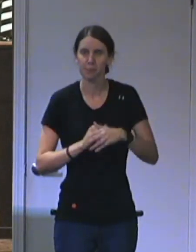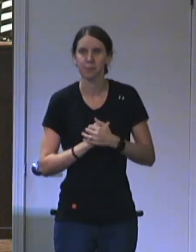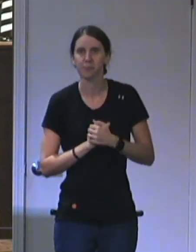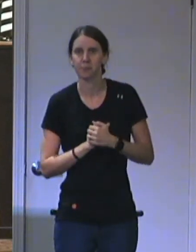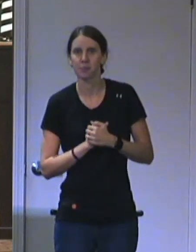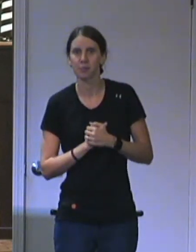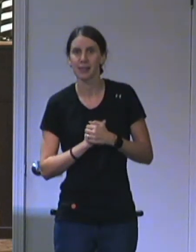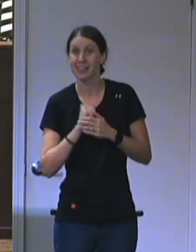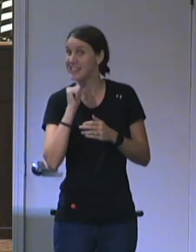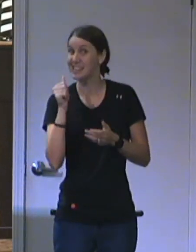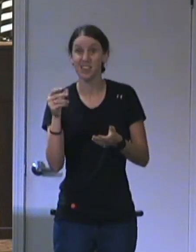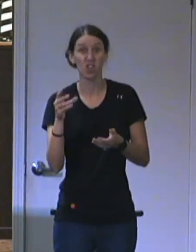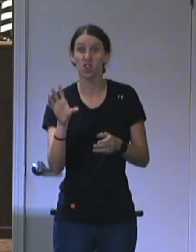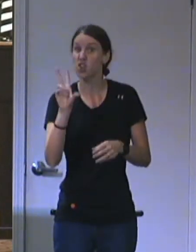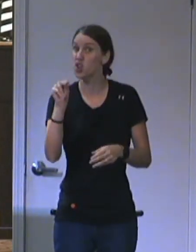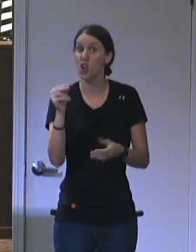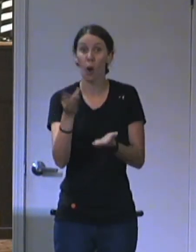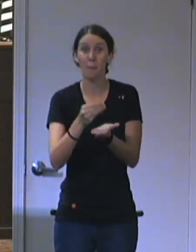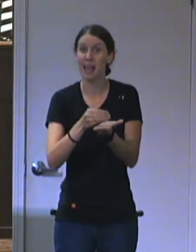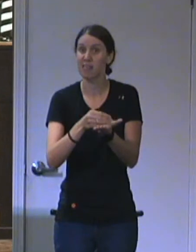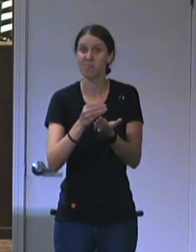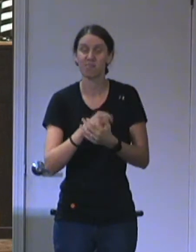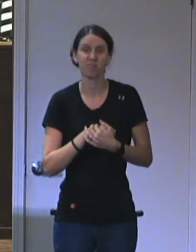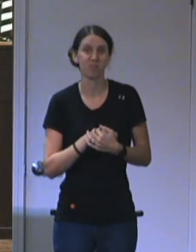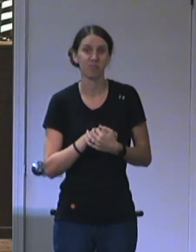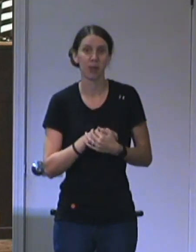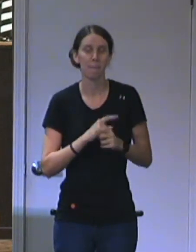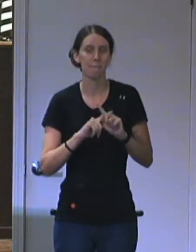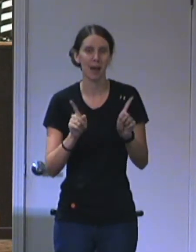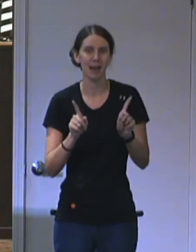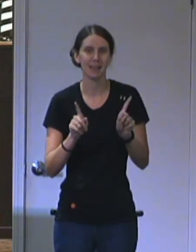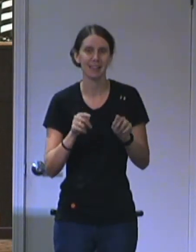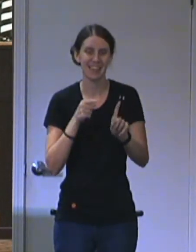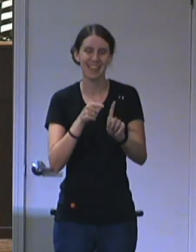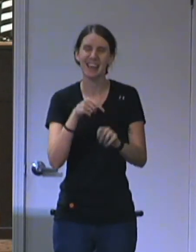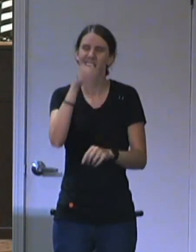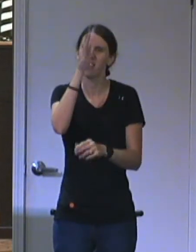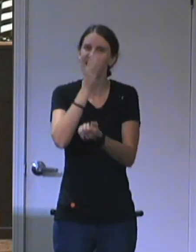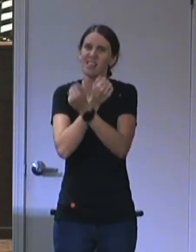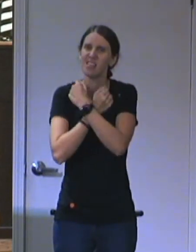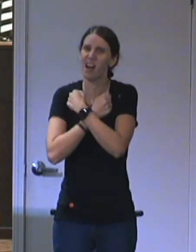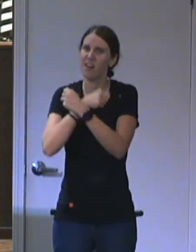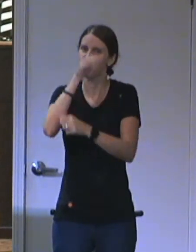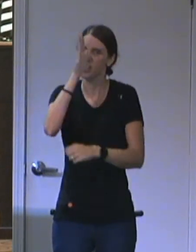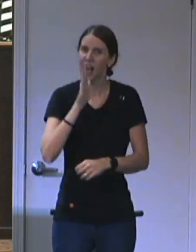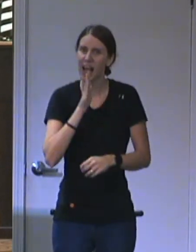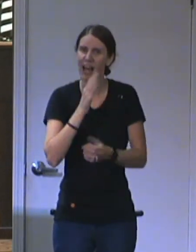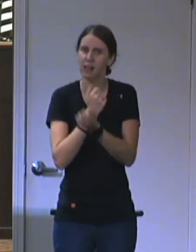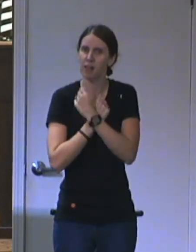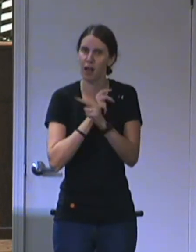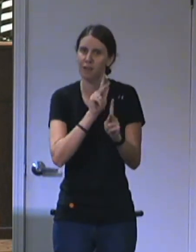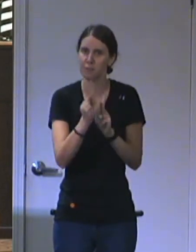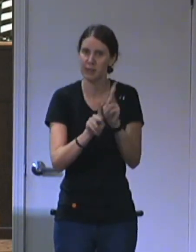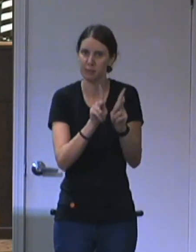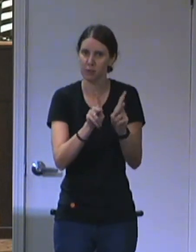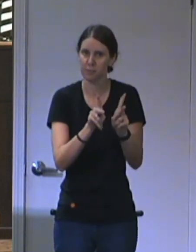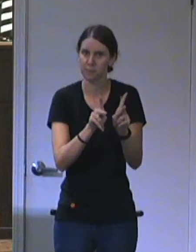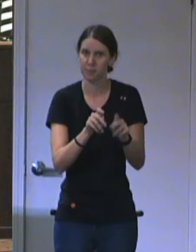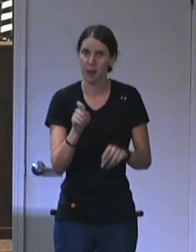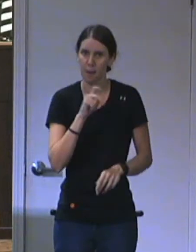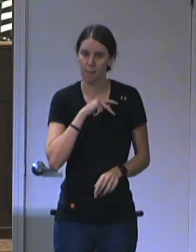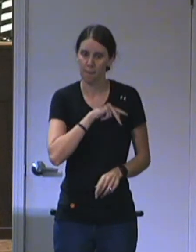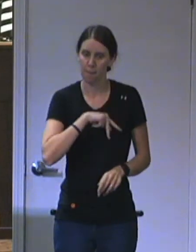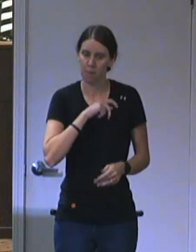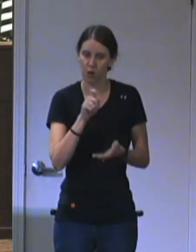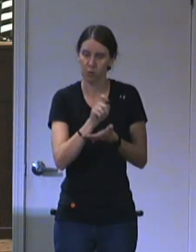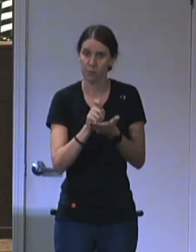and not for pay, but because he loved God and he loved people. And he was